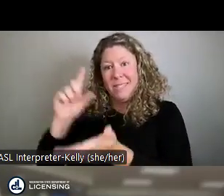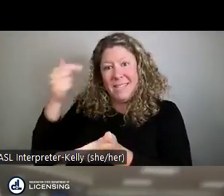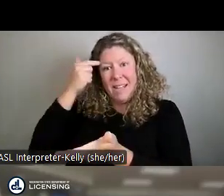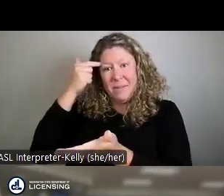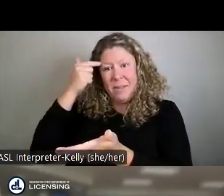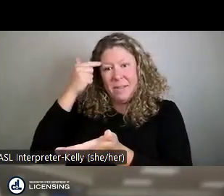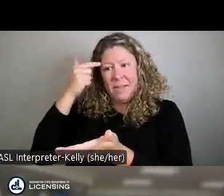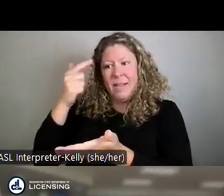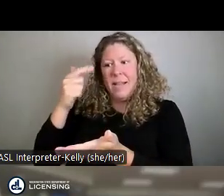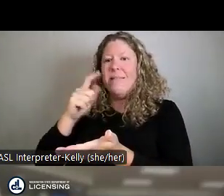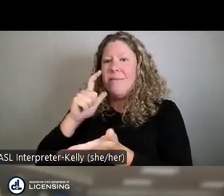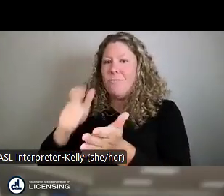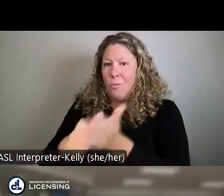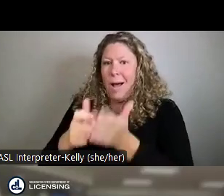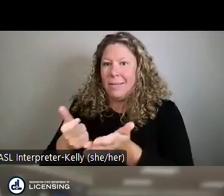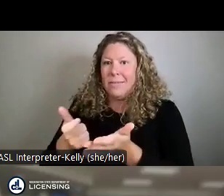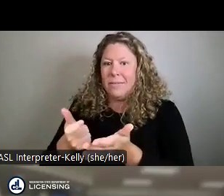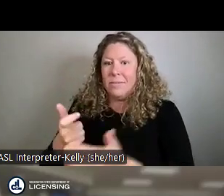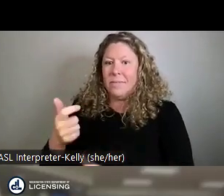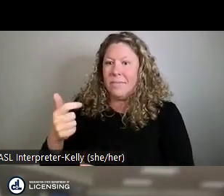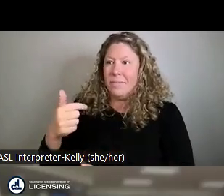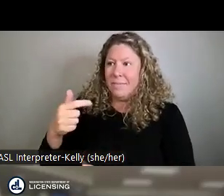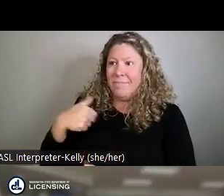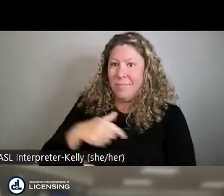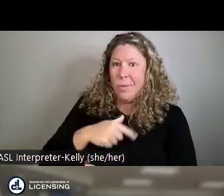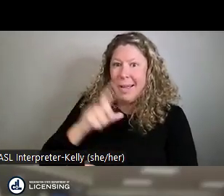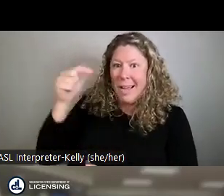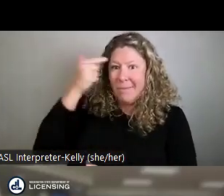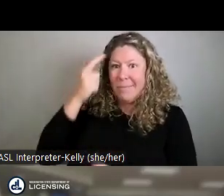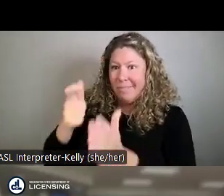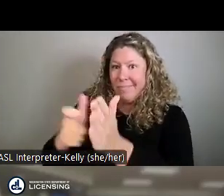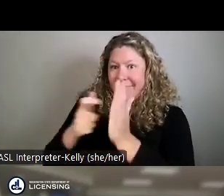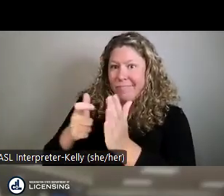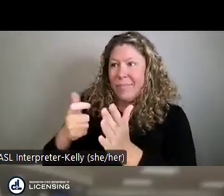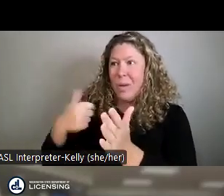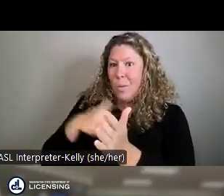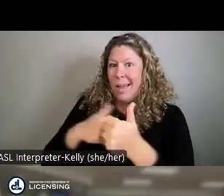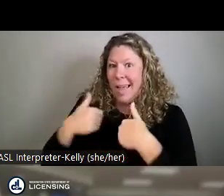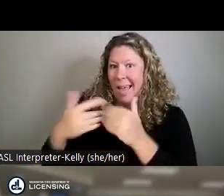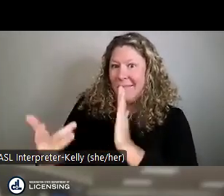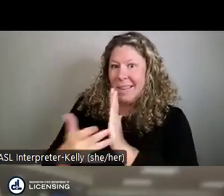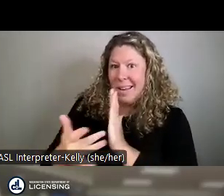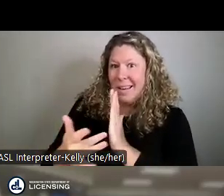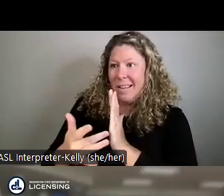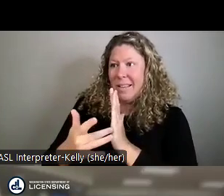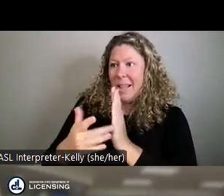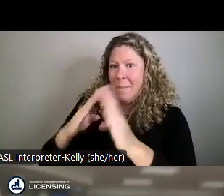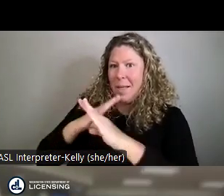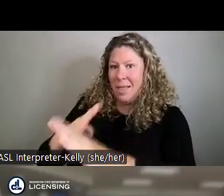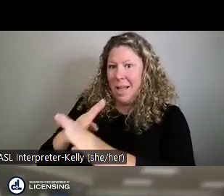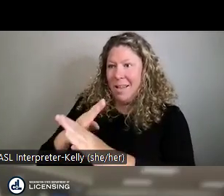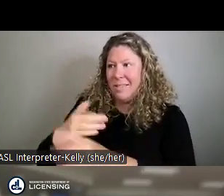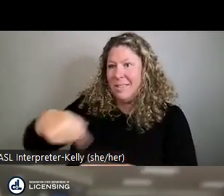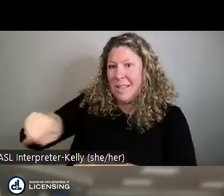often optional. We are the people and the processes and the data and the technology that sit in between our